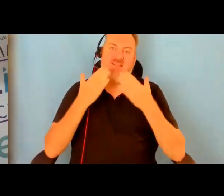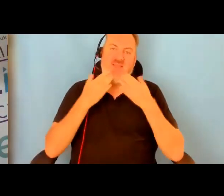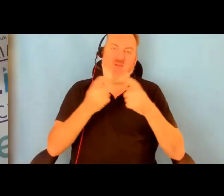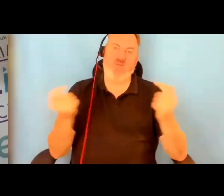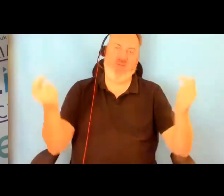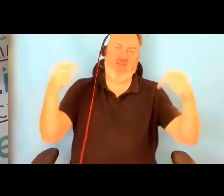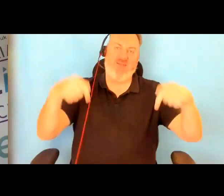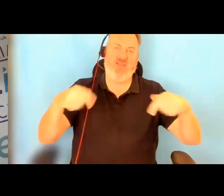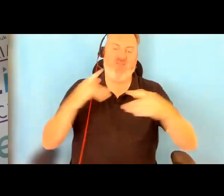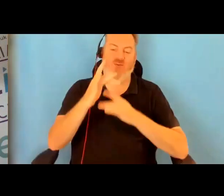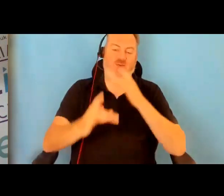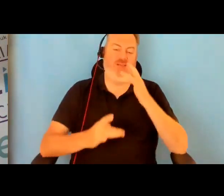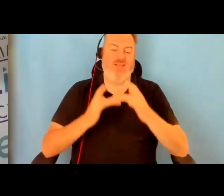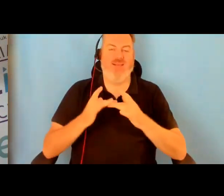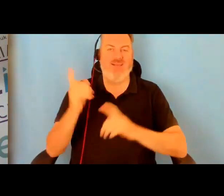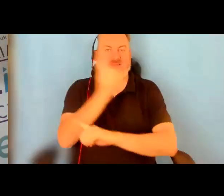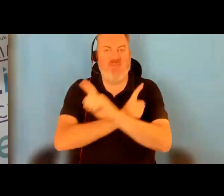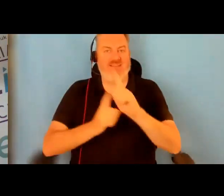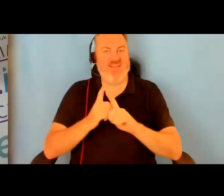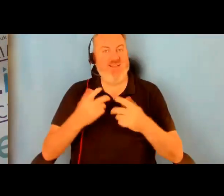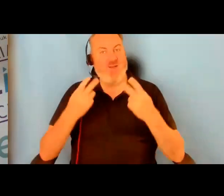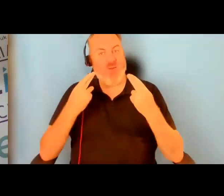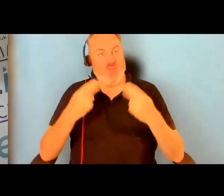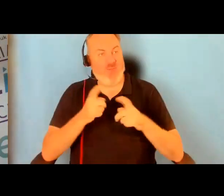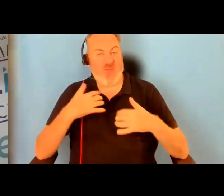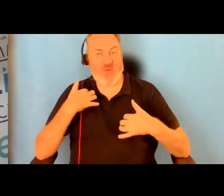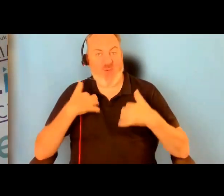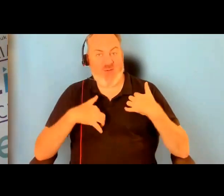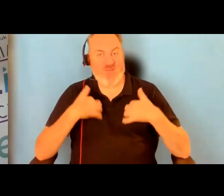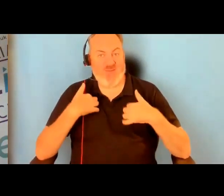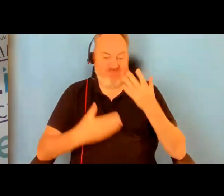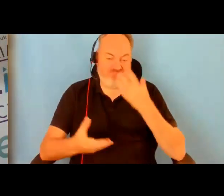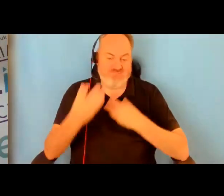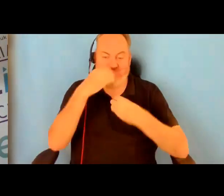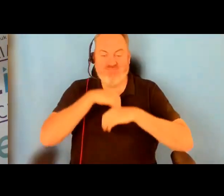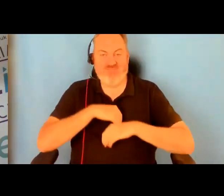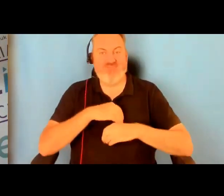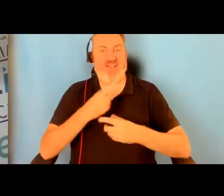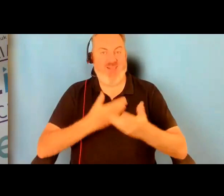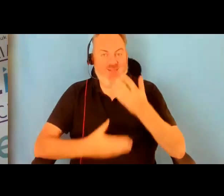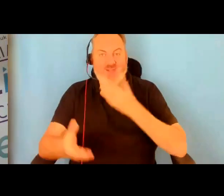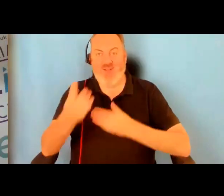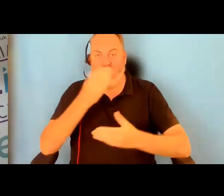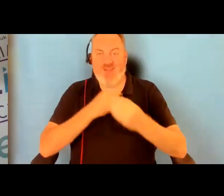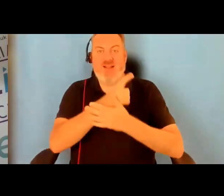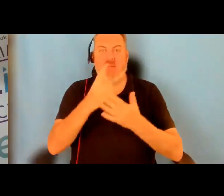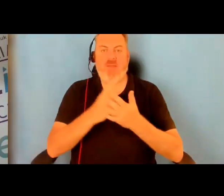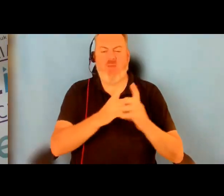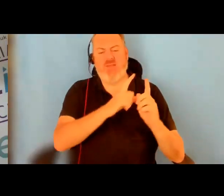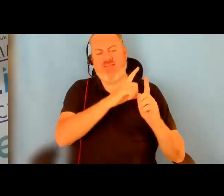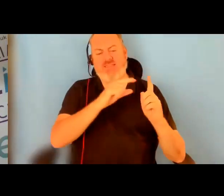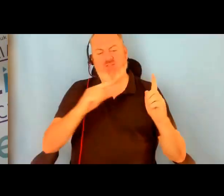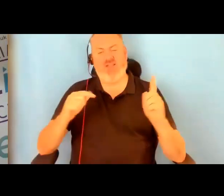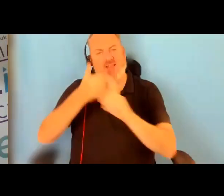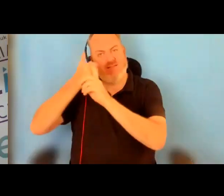joining this online session. I hope you're looking forward to it and I hope you're looking forward to learning about what digital can do for